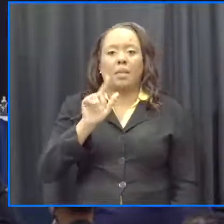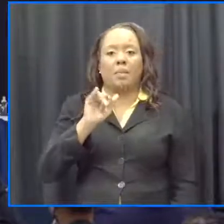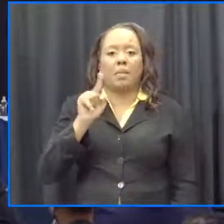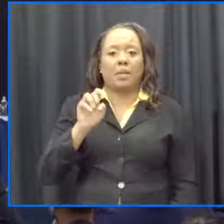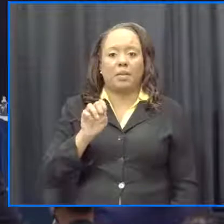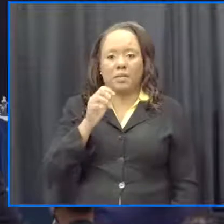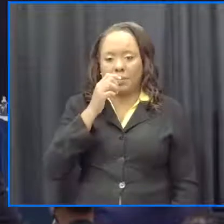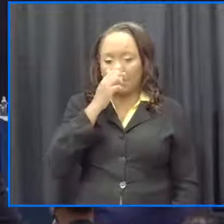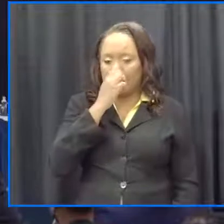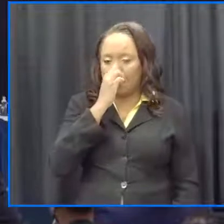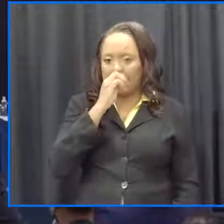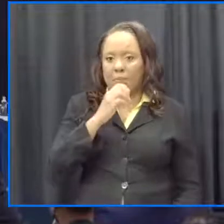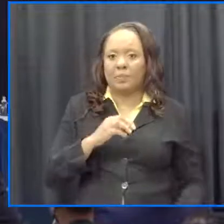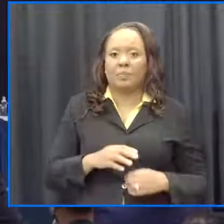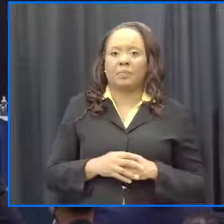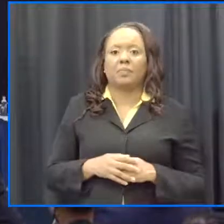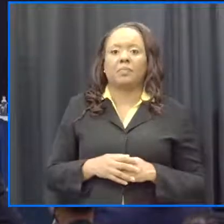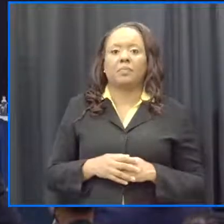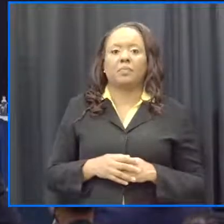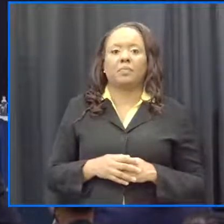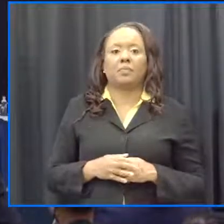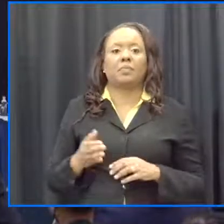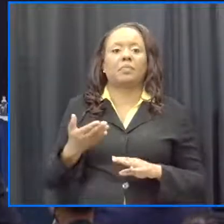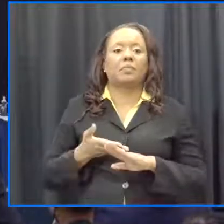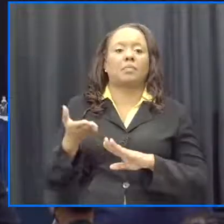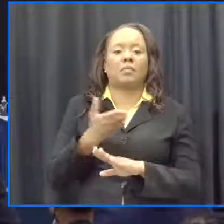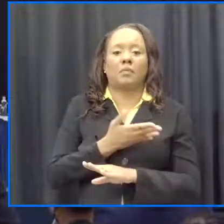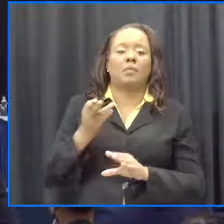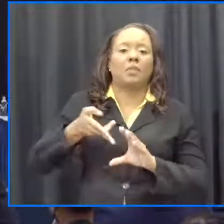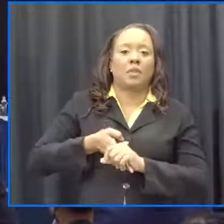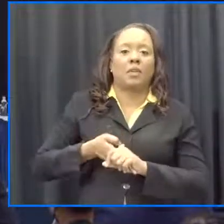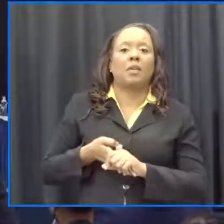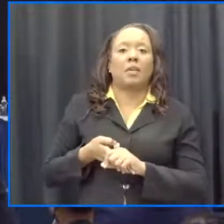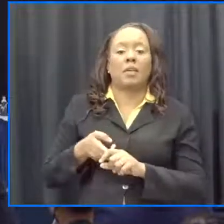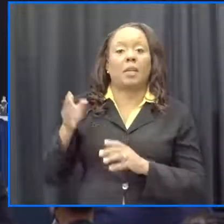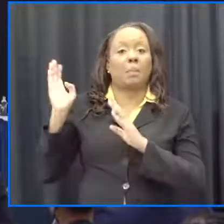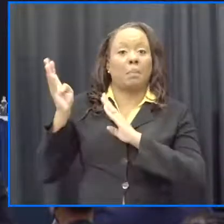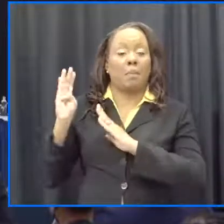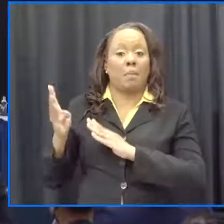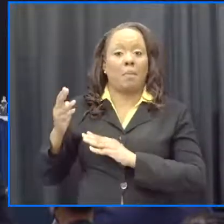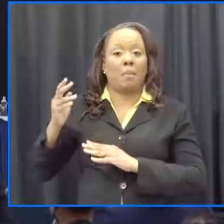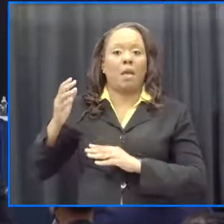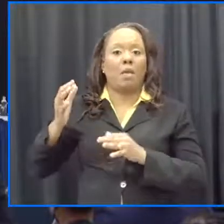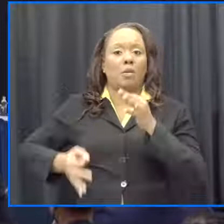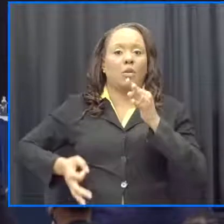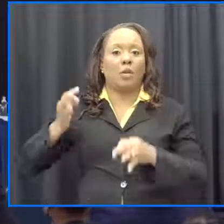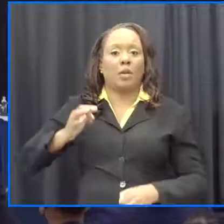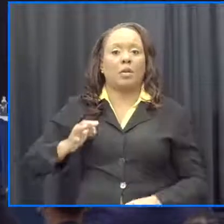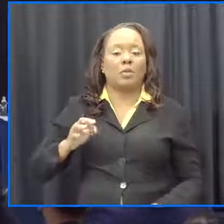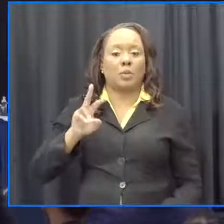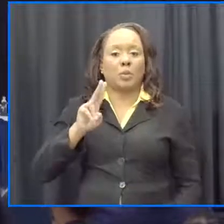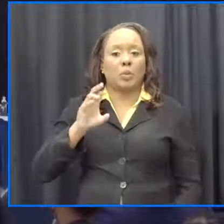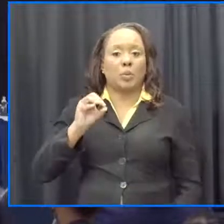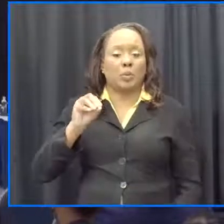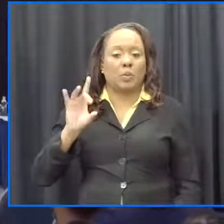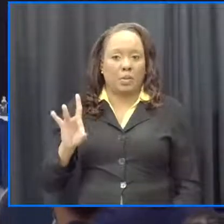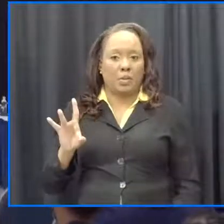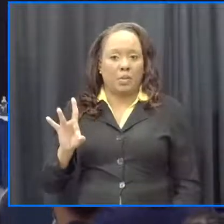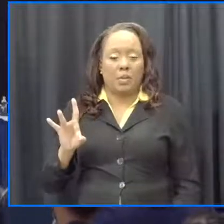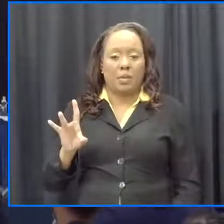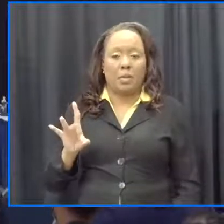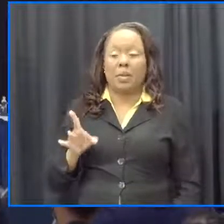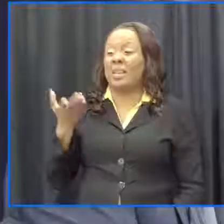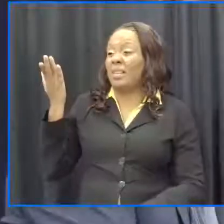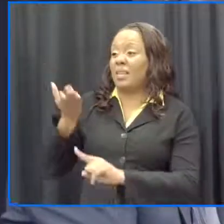Belize. Prior to joining the appellate bench of the Bahamas in 2008, Mr. Justice Blackman served